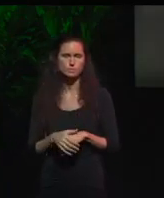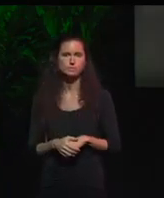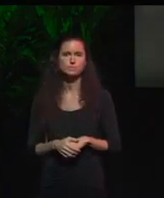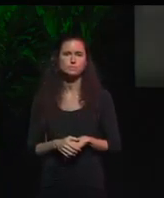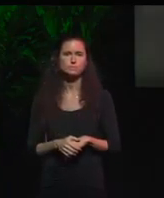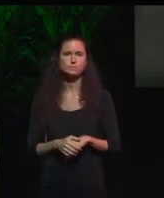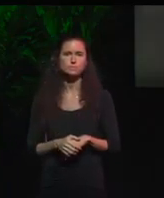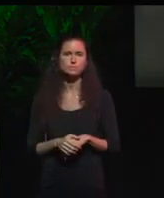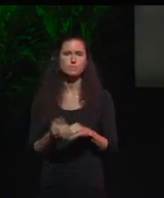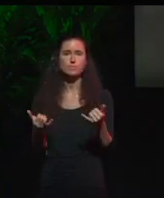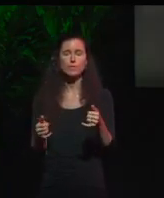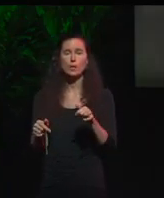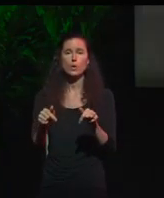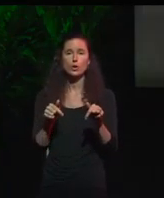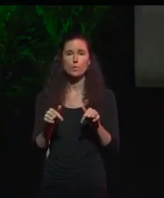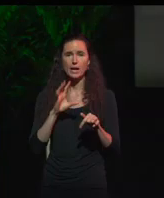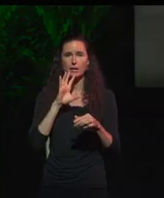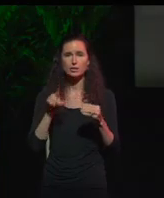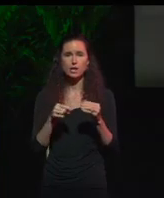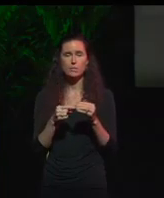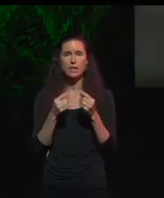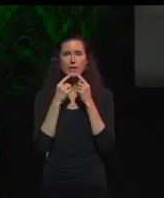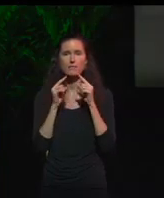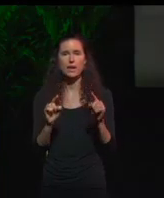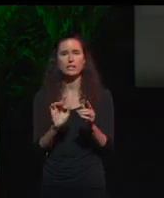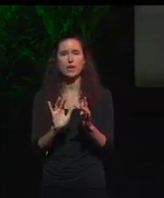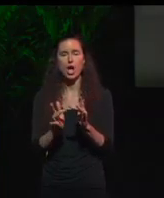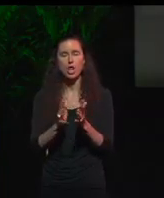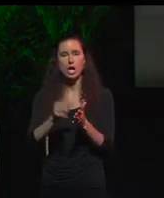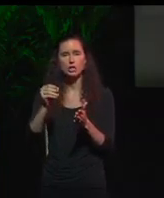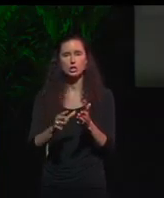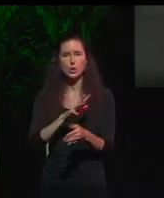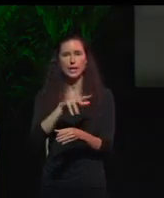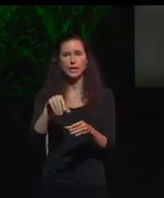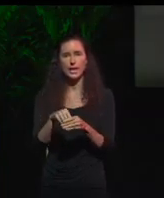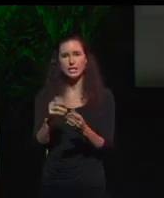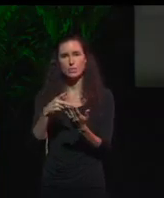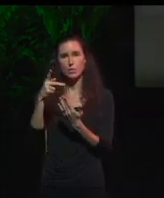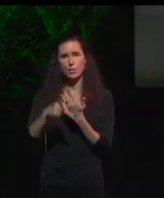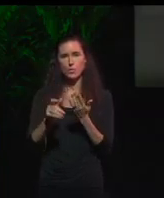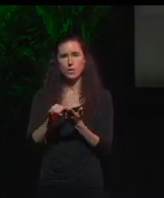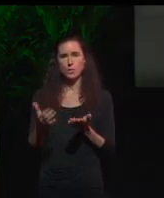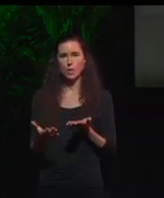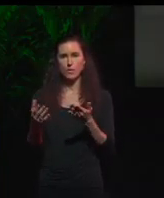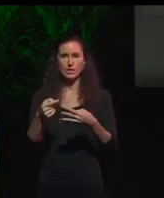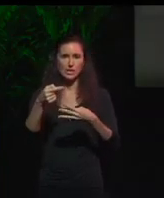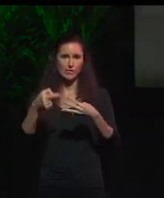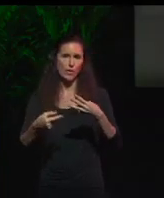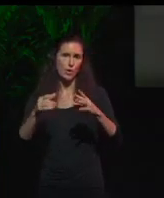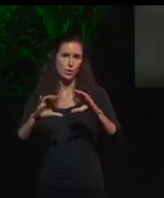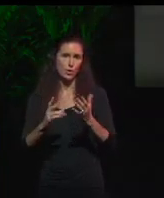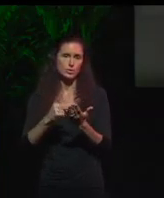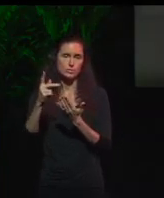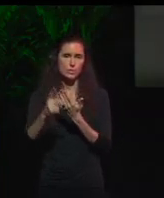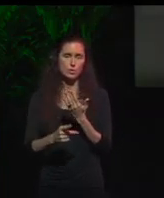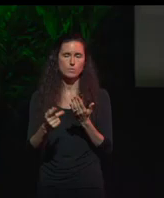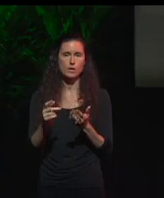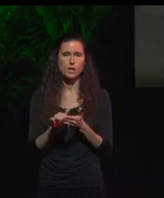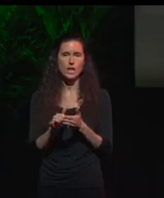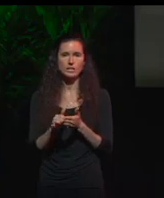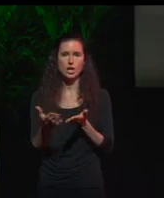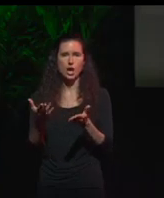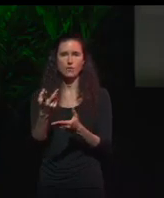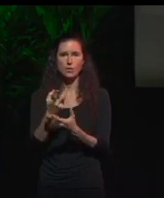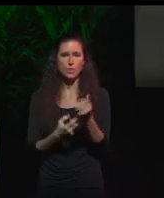This, I wanted to go back to the effective online student engagement program that we're offering. It's a 4-course program delivered both asynchronously